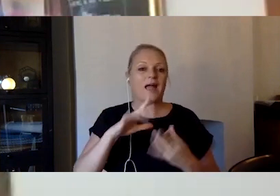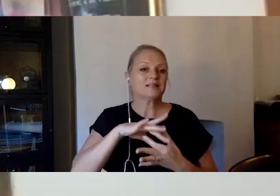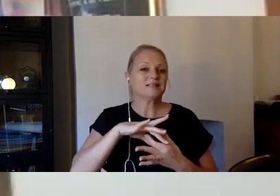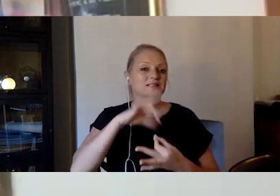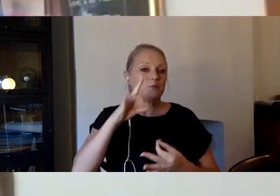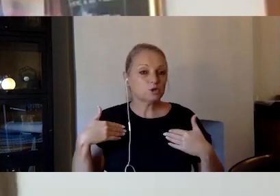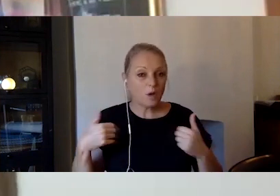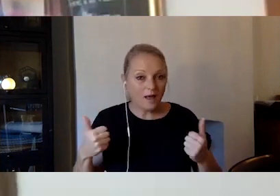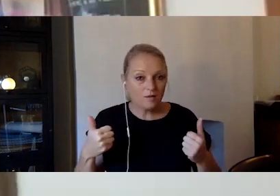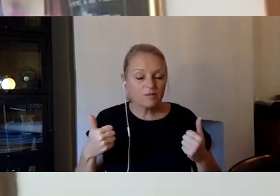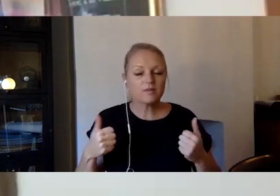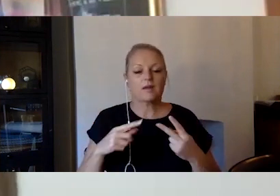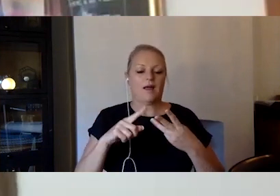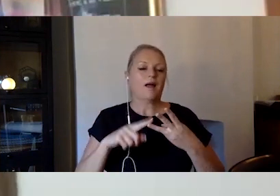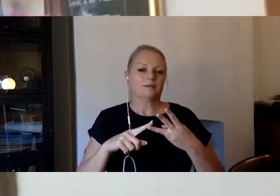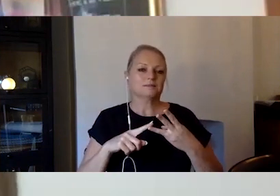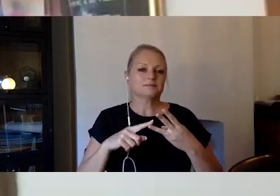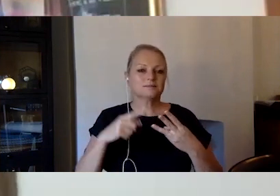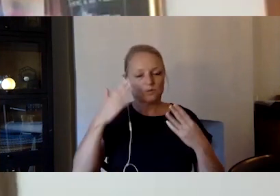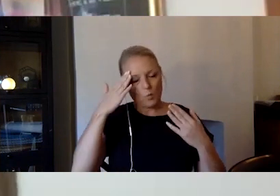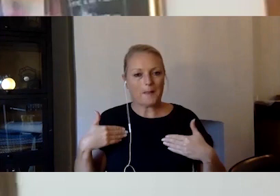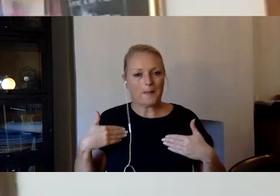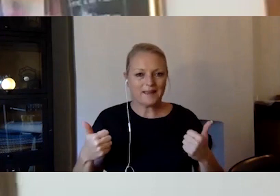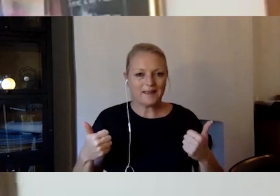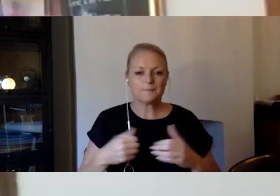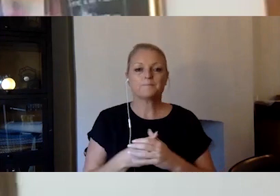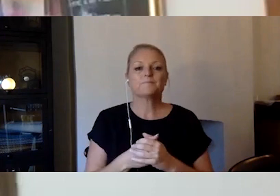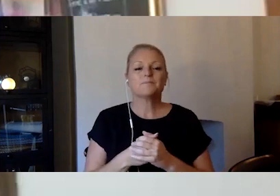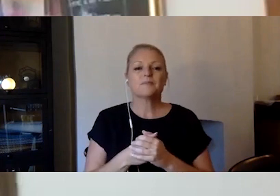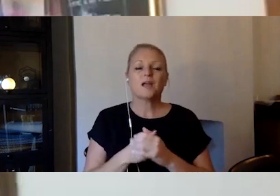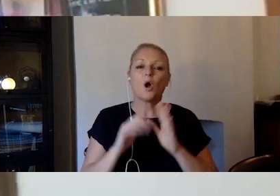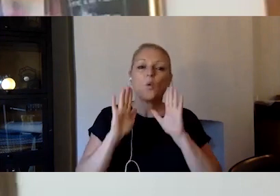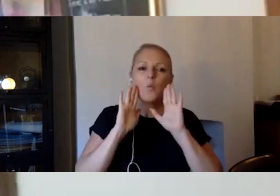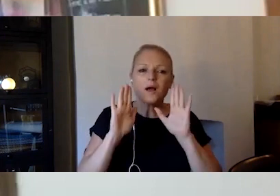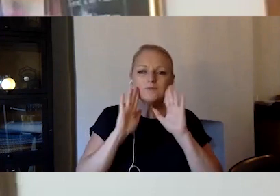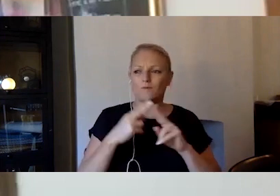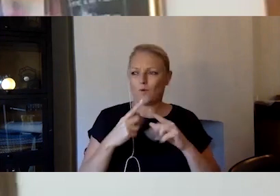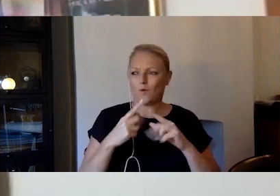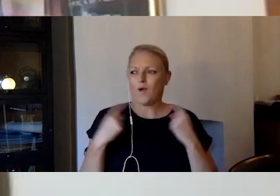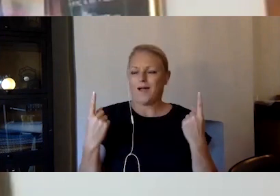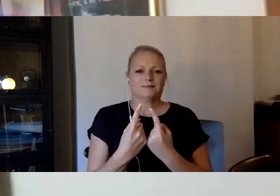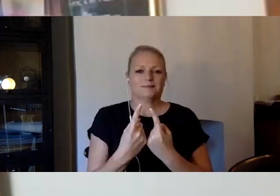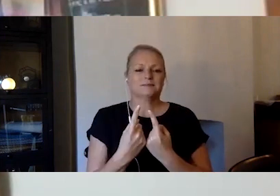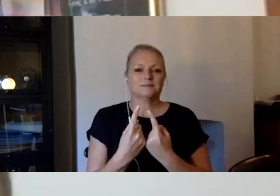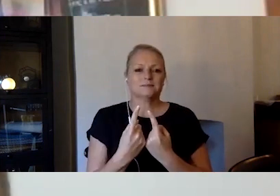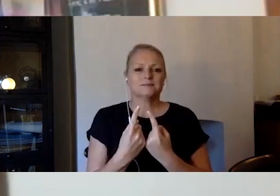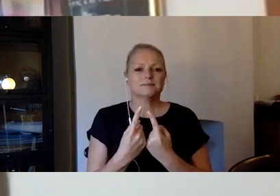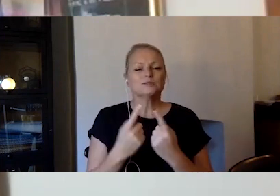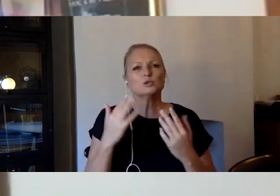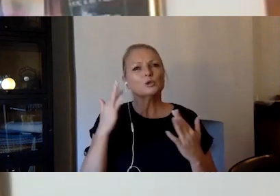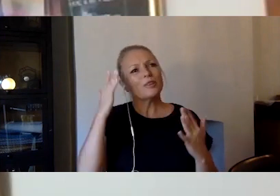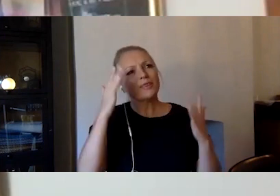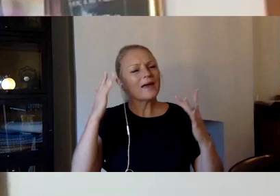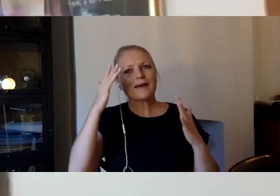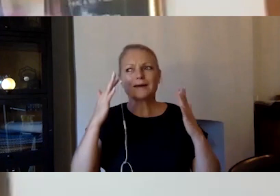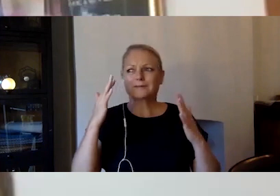And it's really wonderful that we can spend time thinking about our mental health and well-being